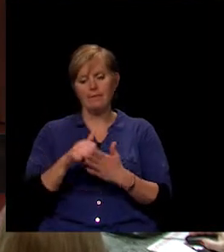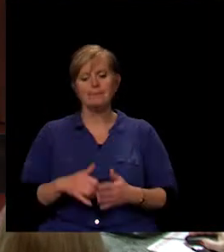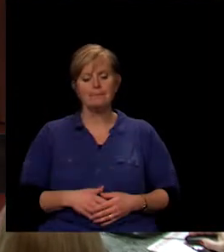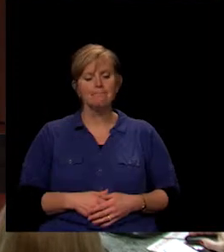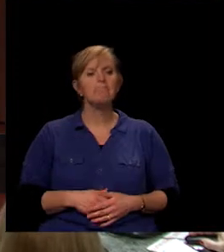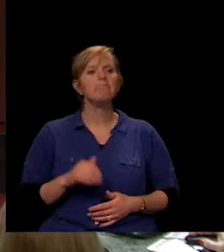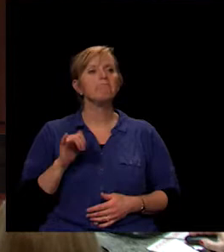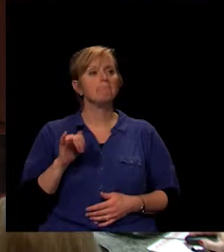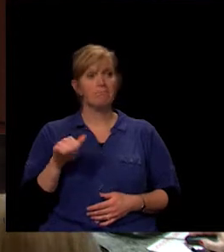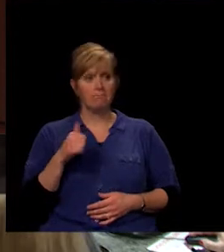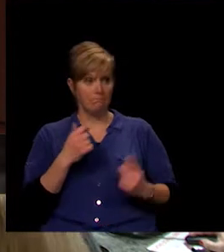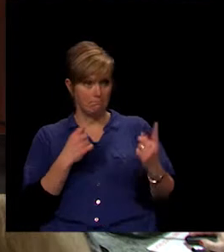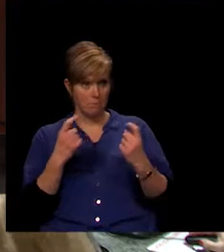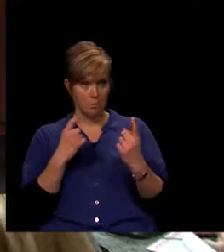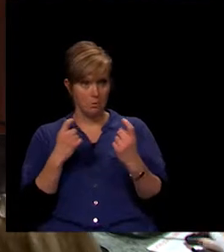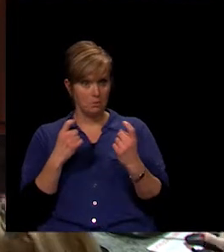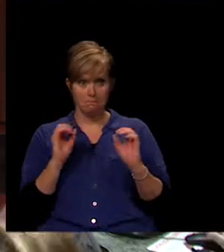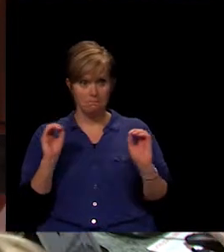Thank you.